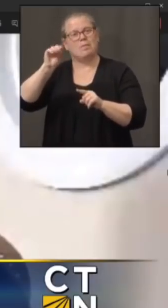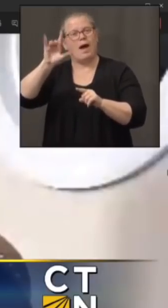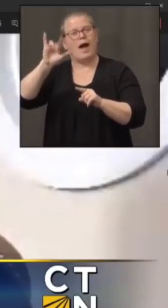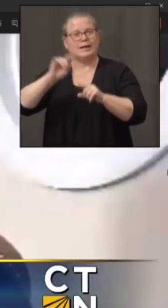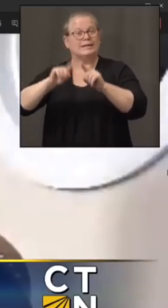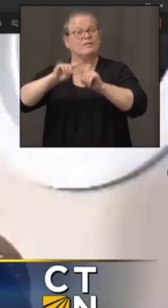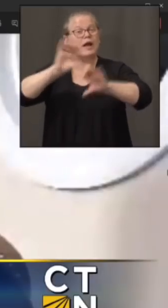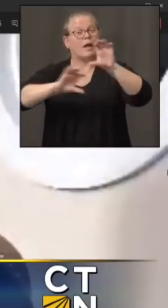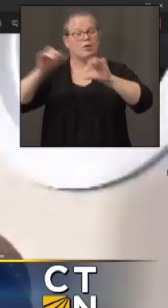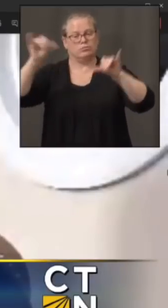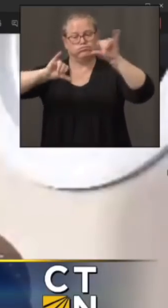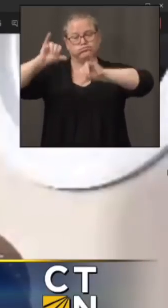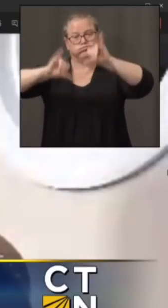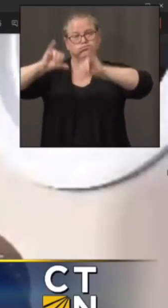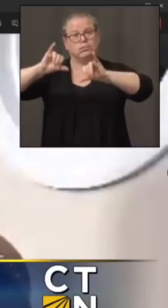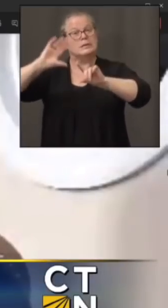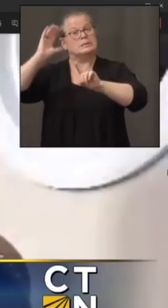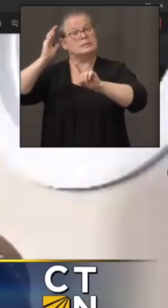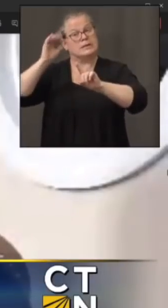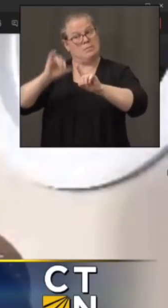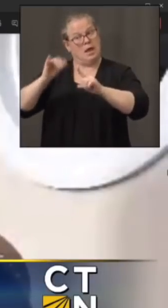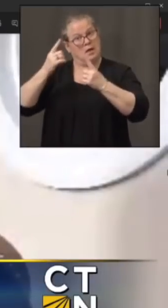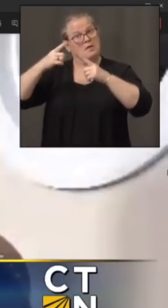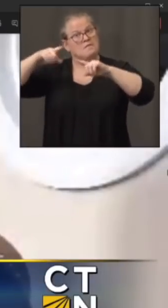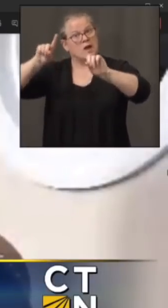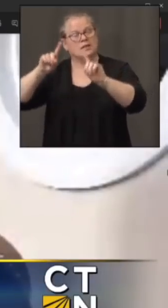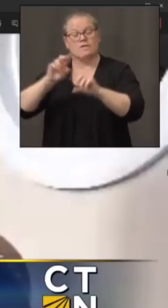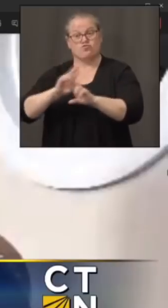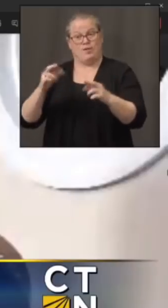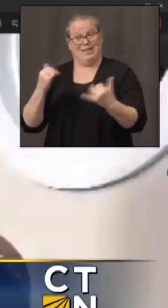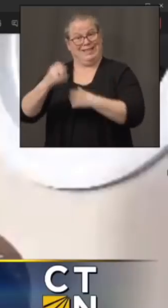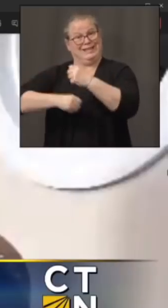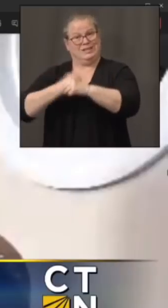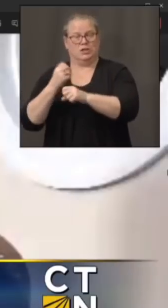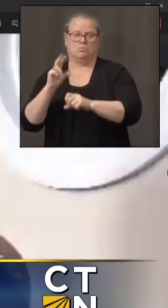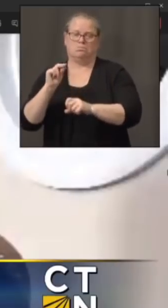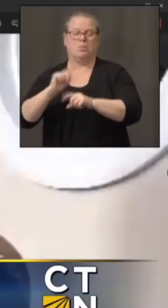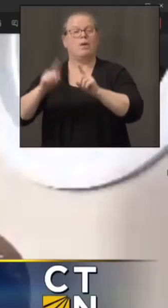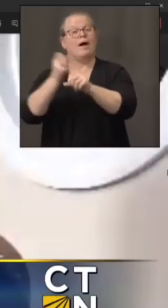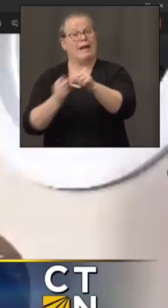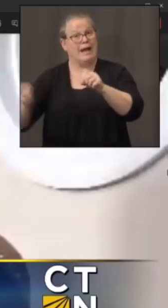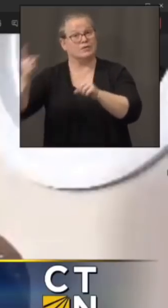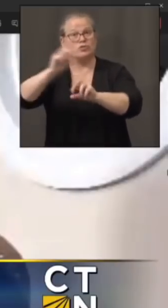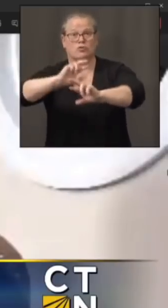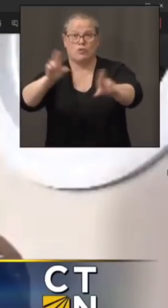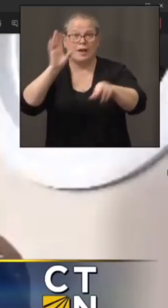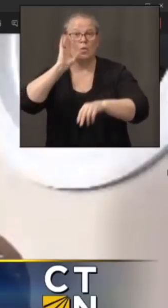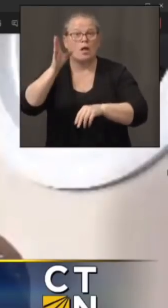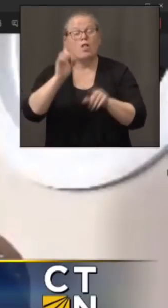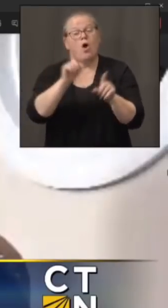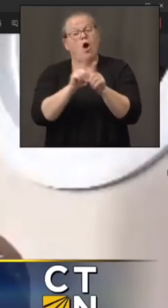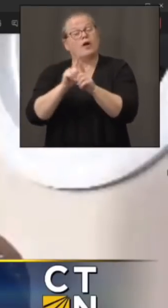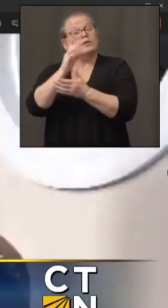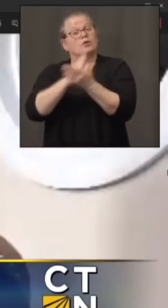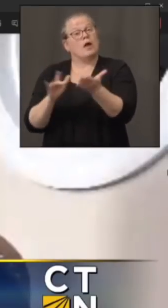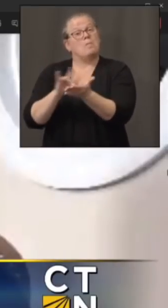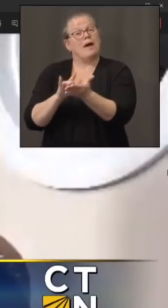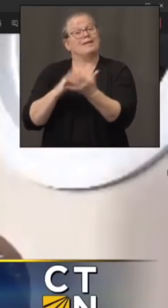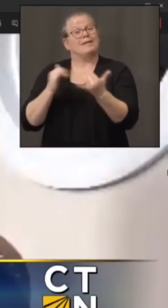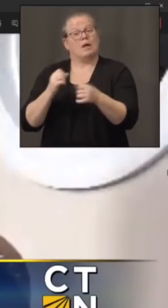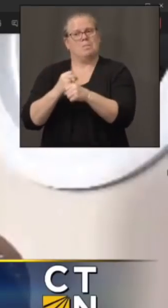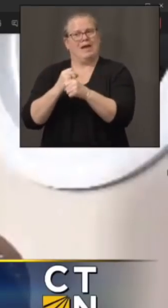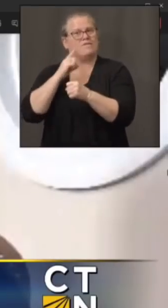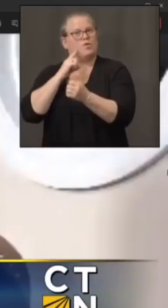year. And that looks to be a very effective drug. And there's also some small molecule drugs, some pill form drugs that are in development as well